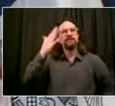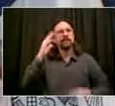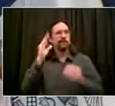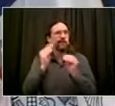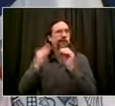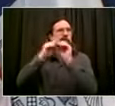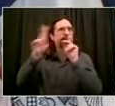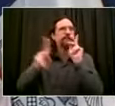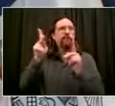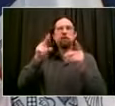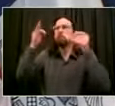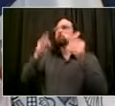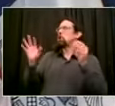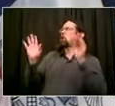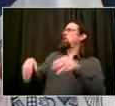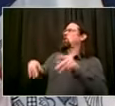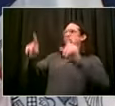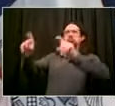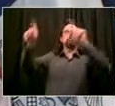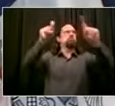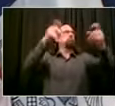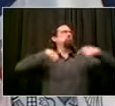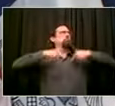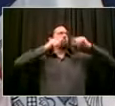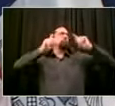becomes. Next up is Bob